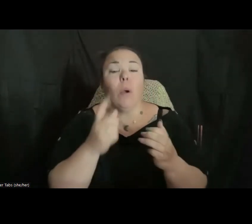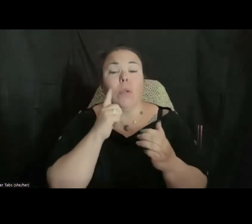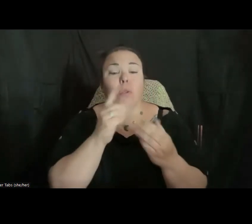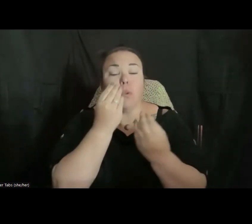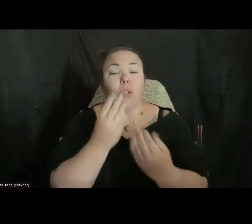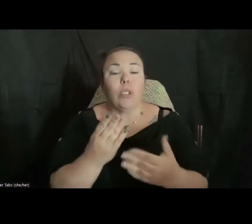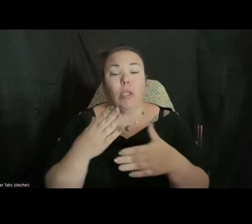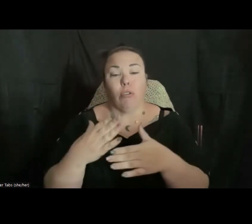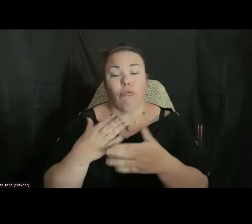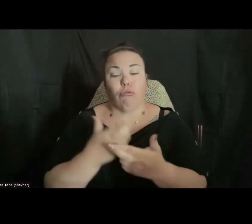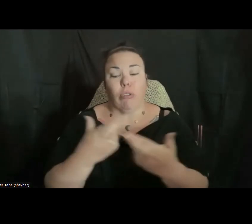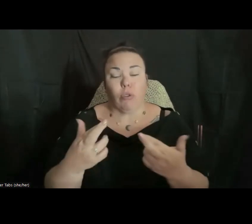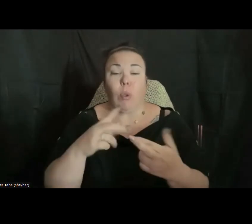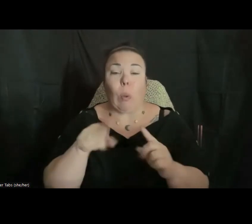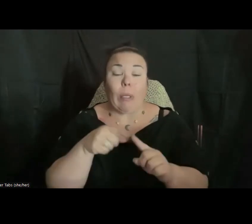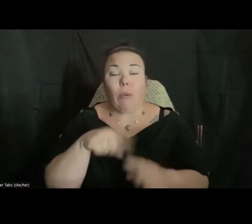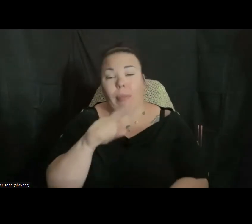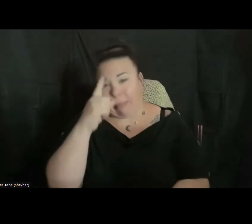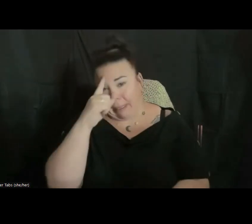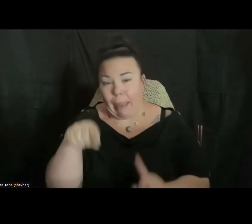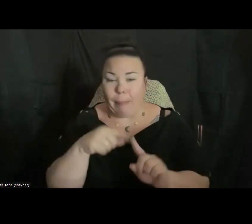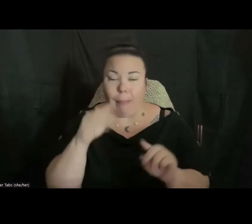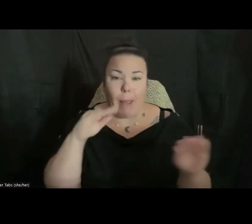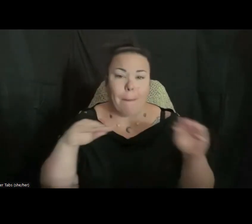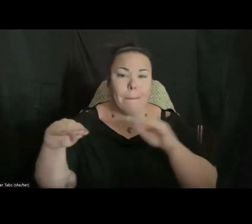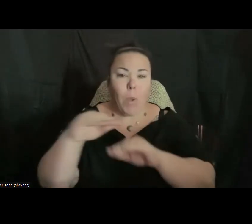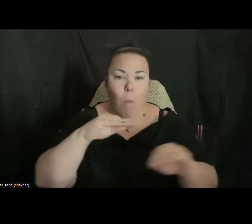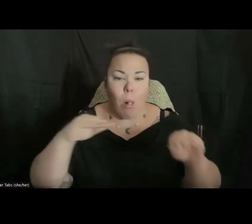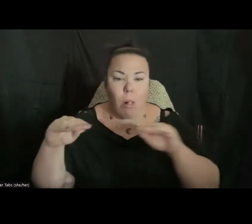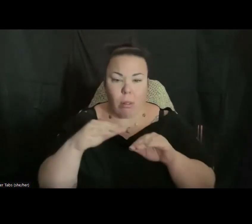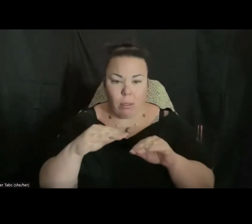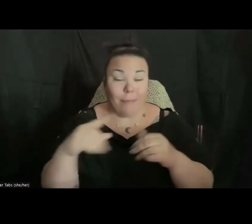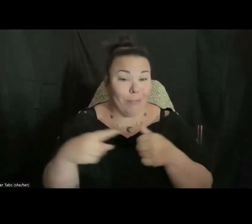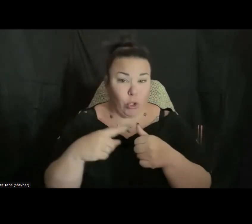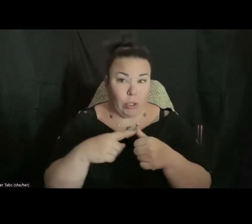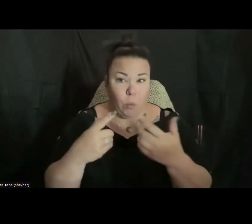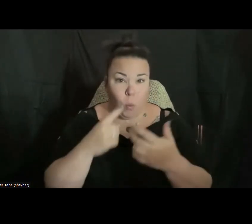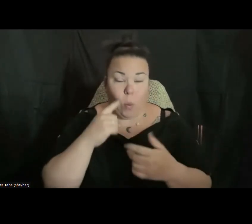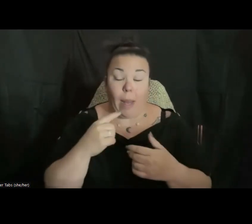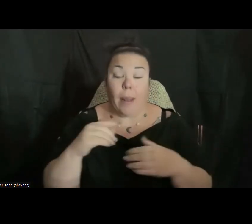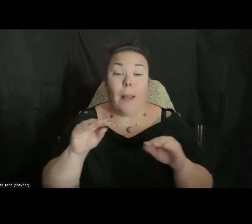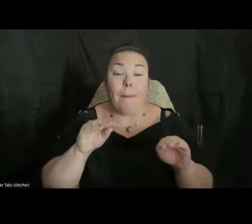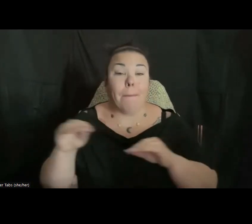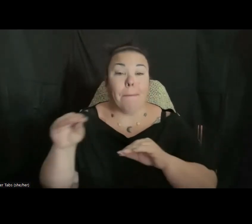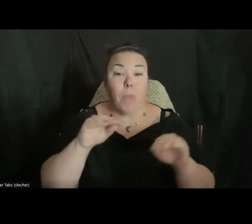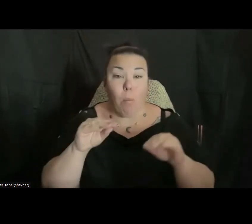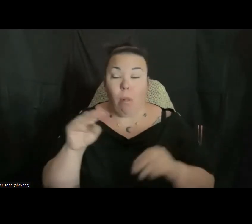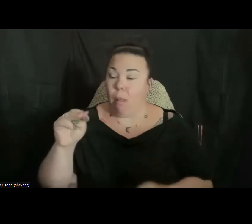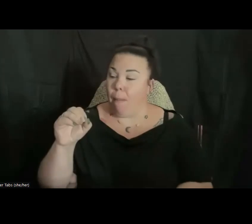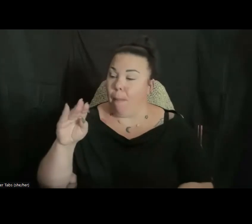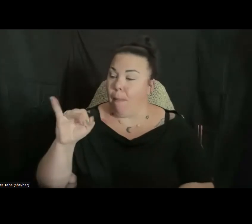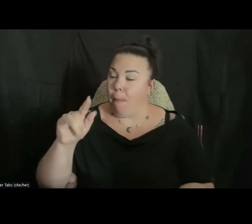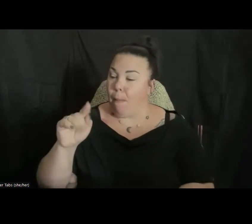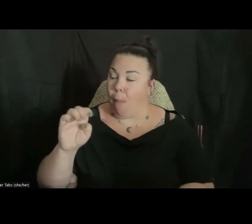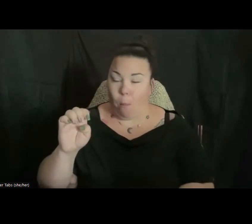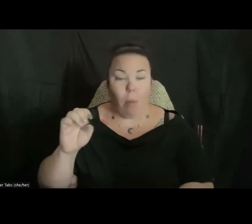to think about mobile. One is the mobile health map. And so all you have to Google is mobile health map. And that is